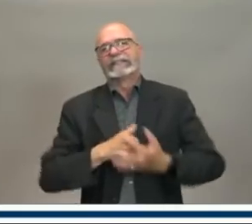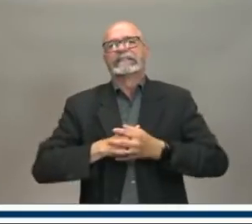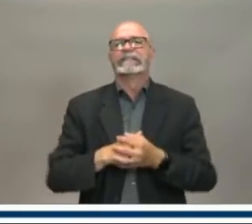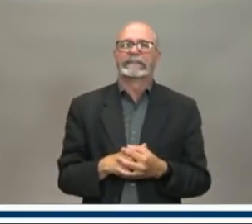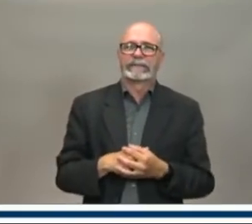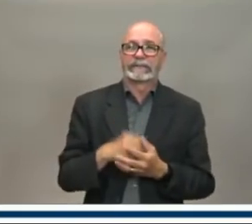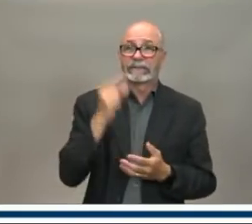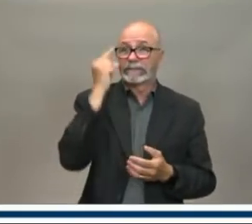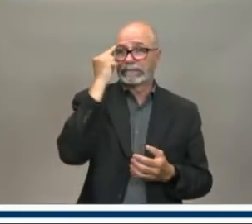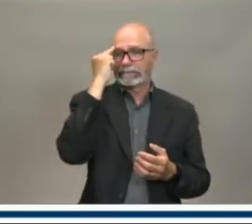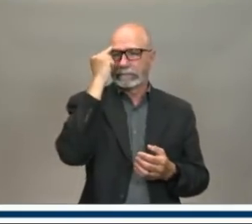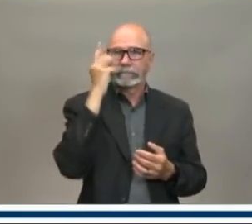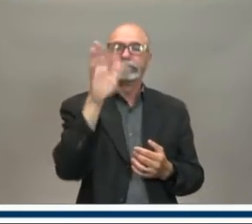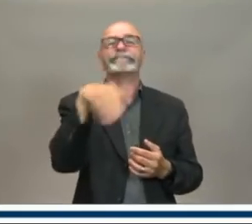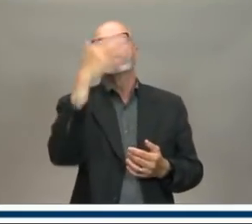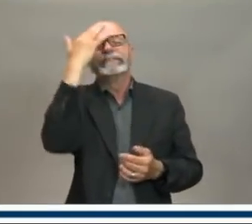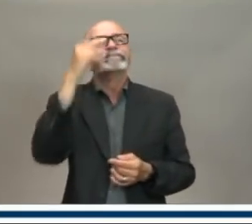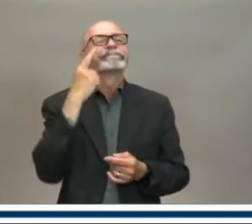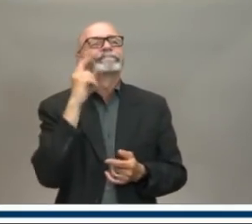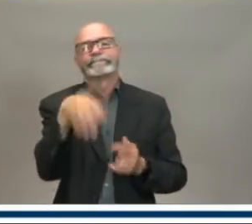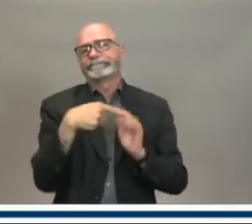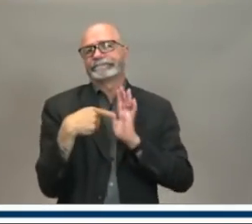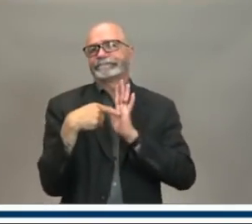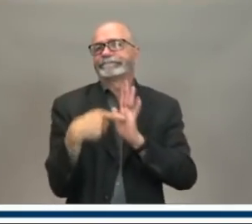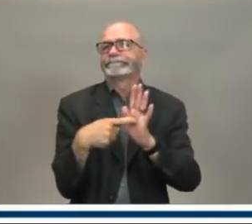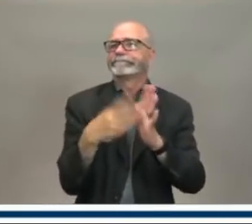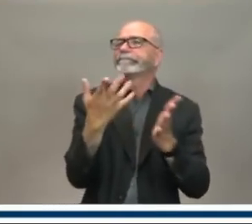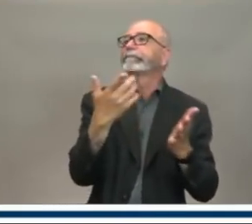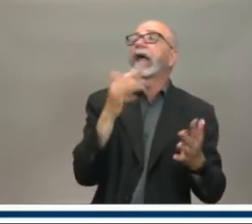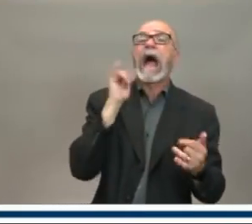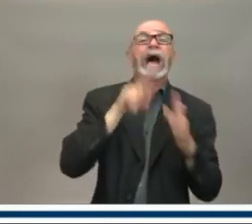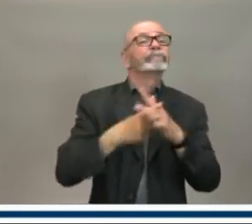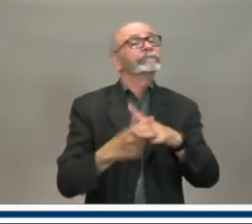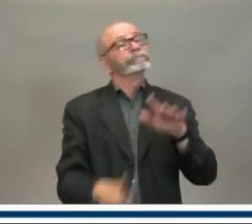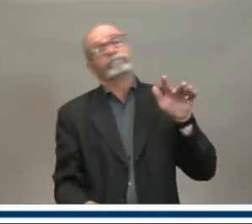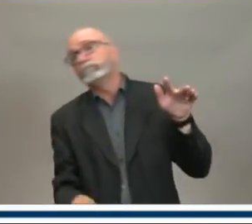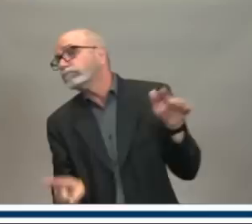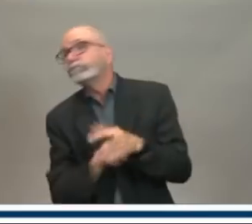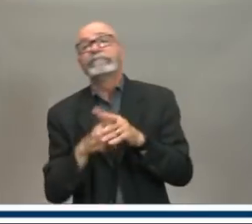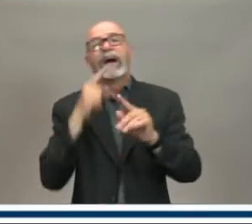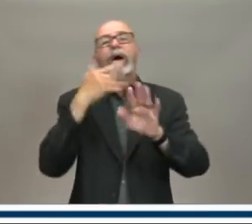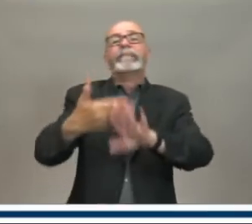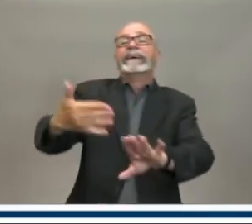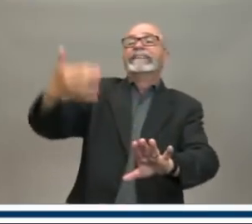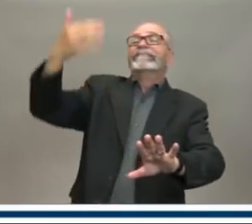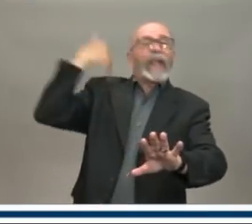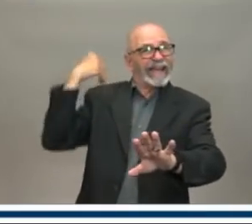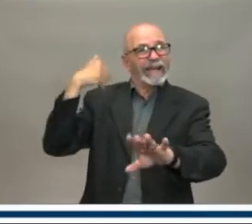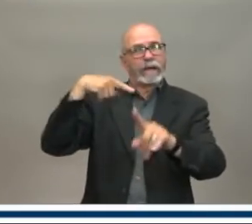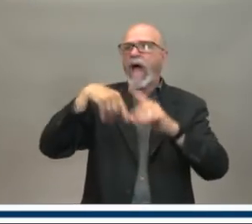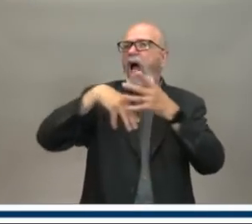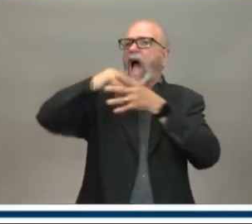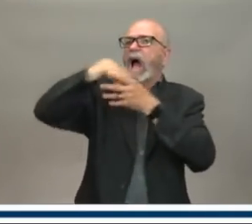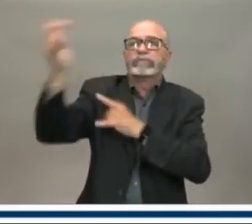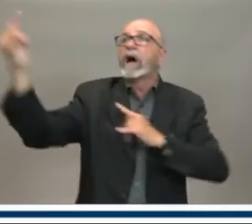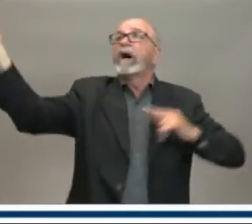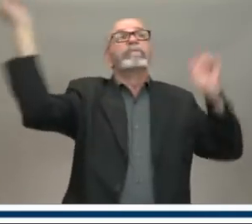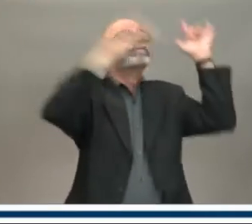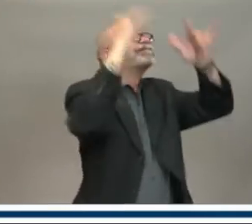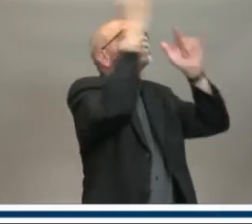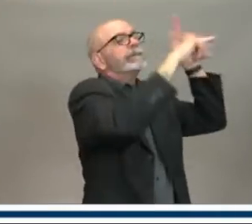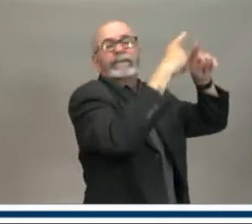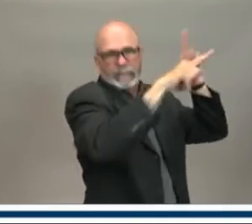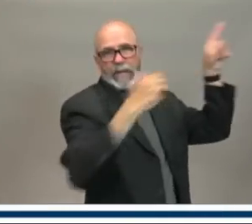from this is where it came from in the start. It came from outside of Canada. And then, so that introduction